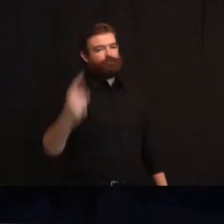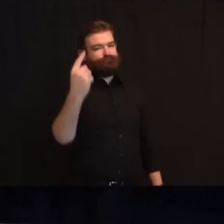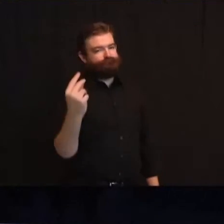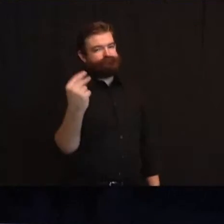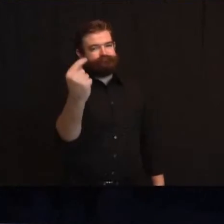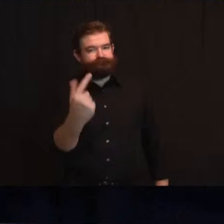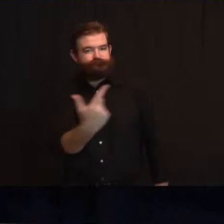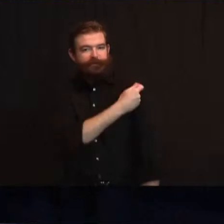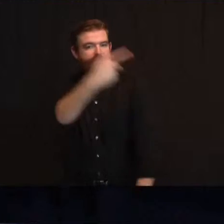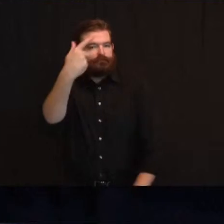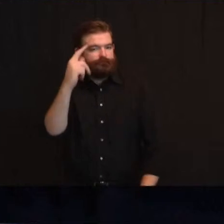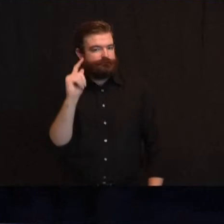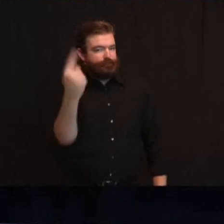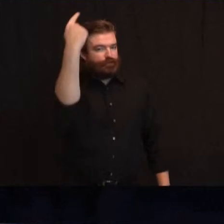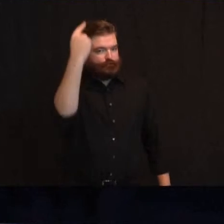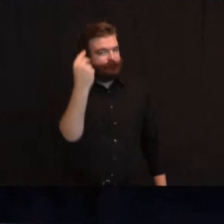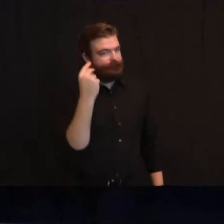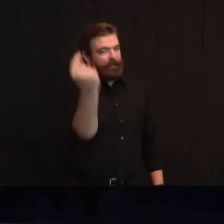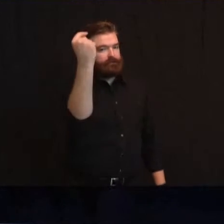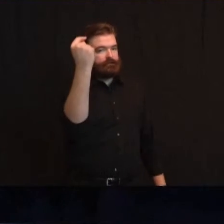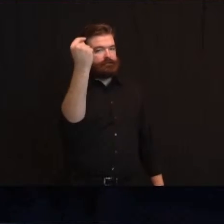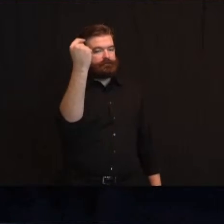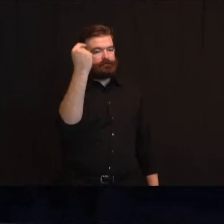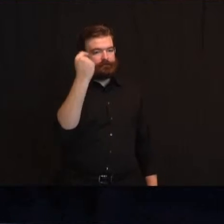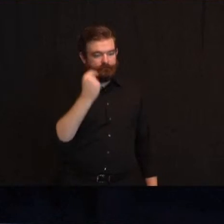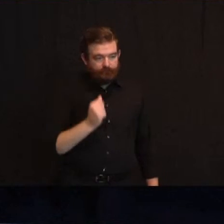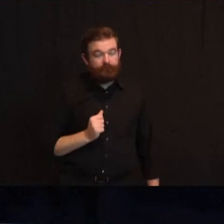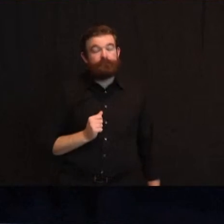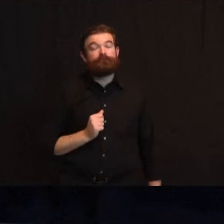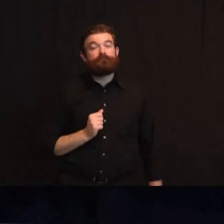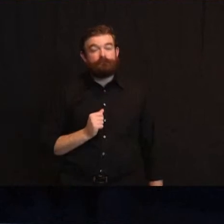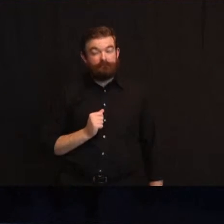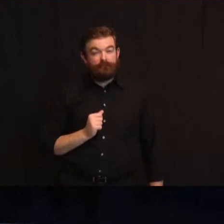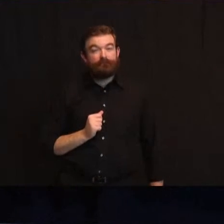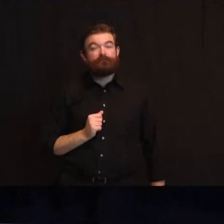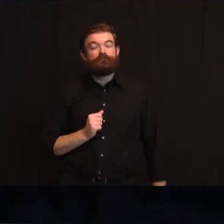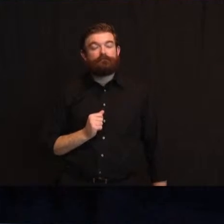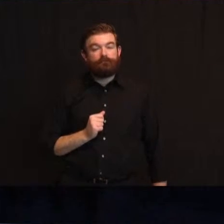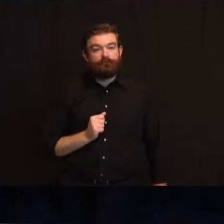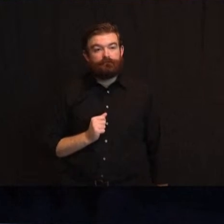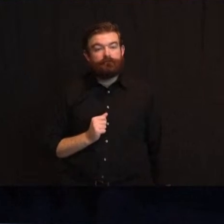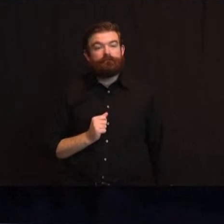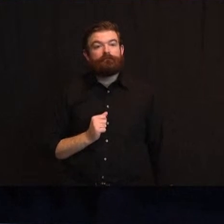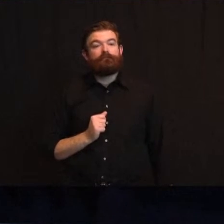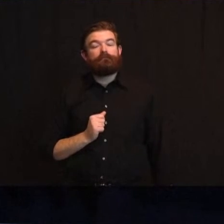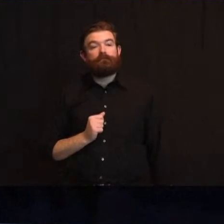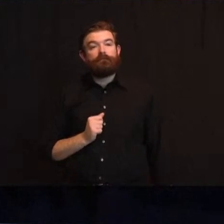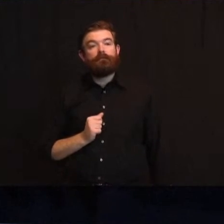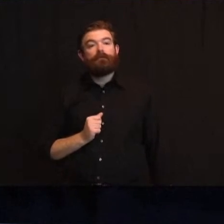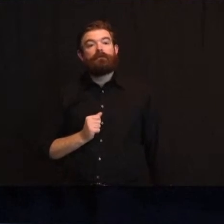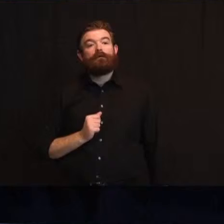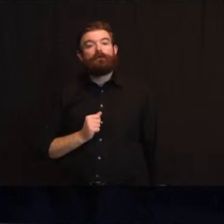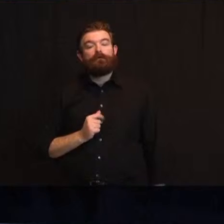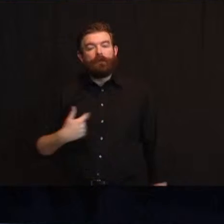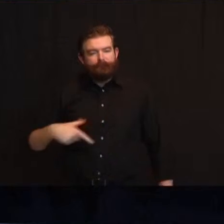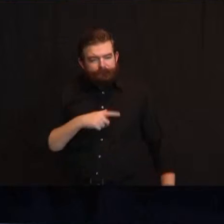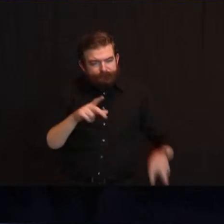workers with very low vaccine uptake. And thirdly, to mitigate health